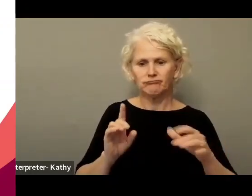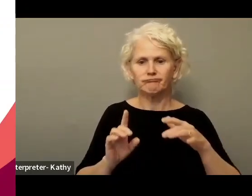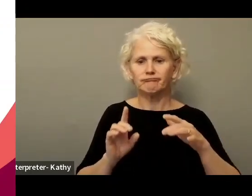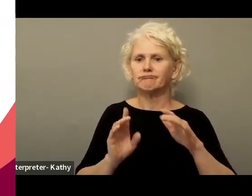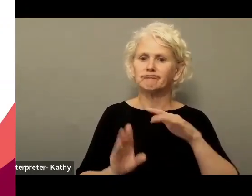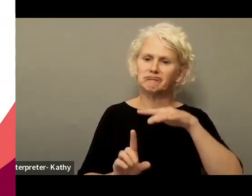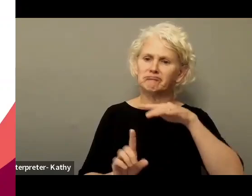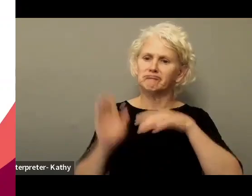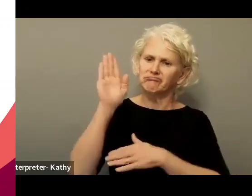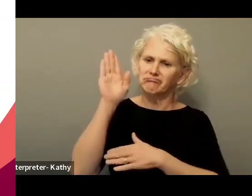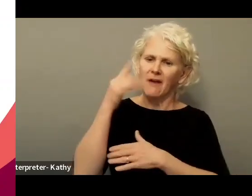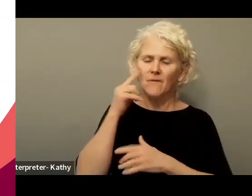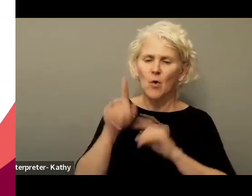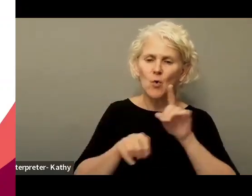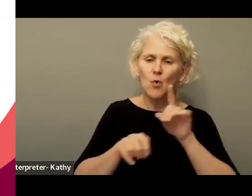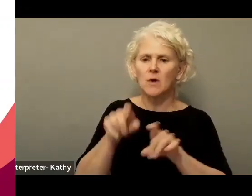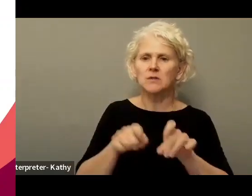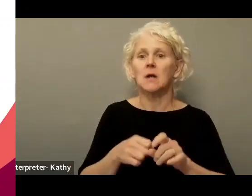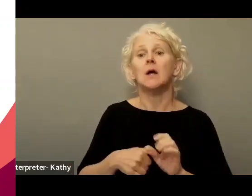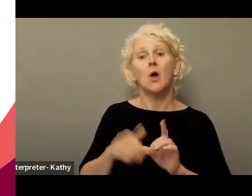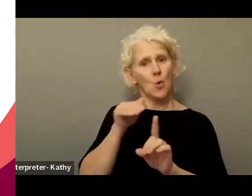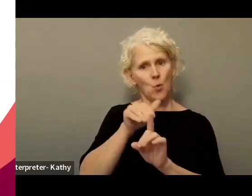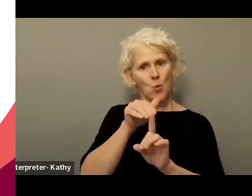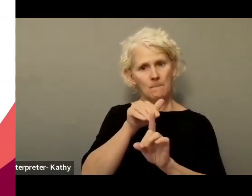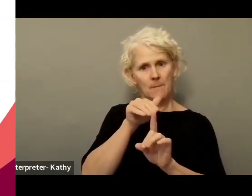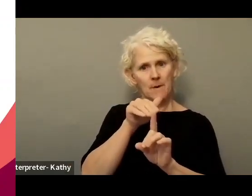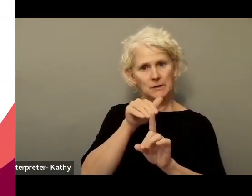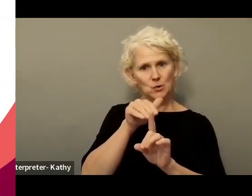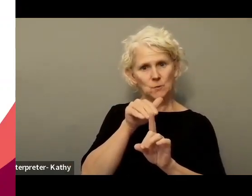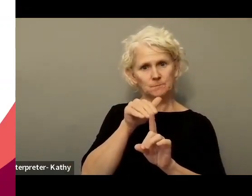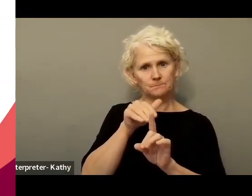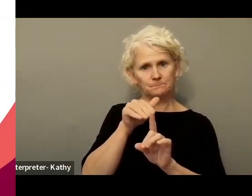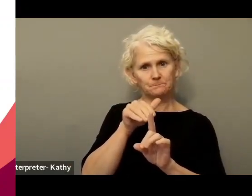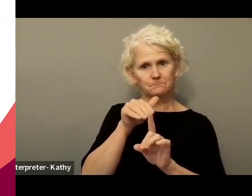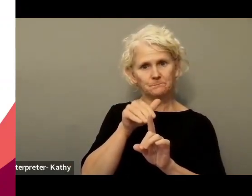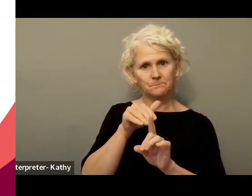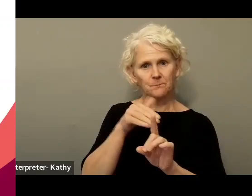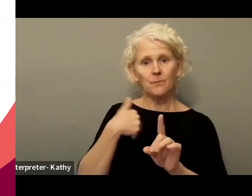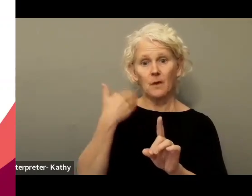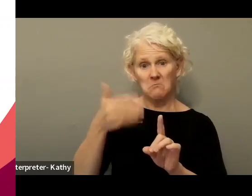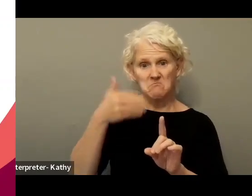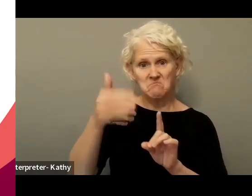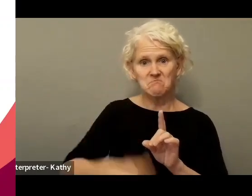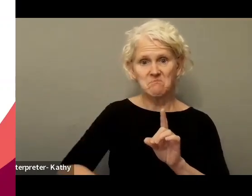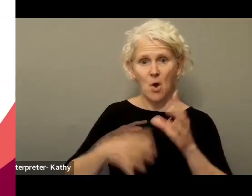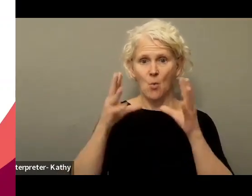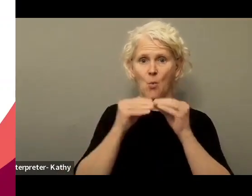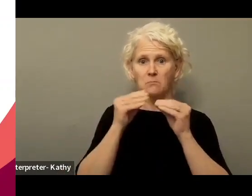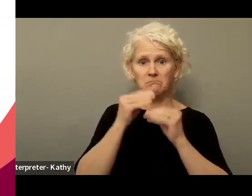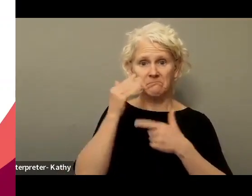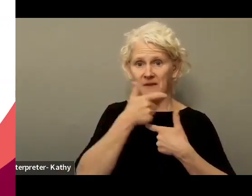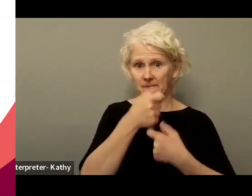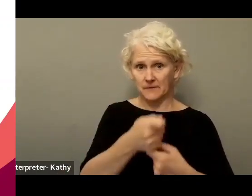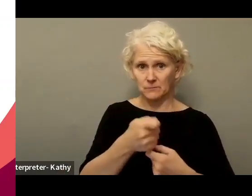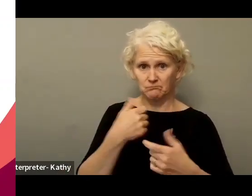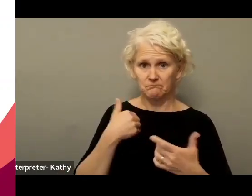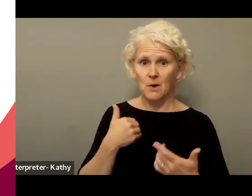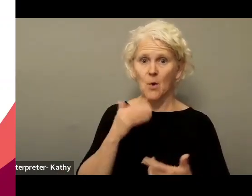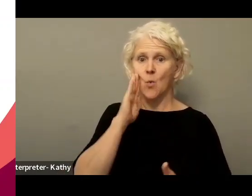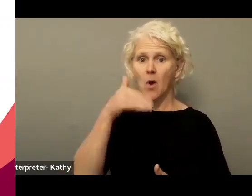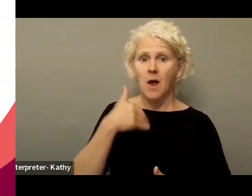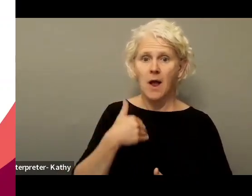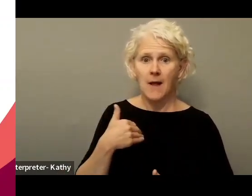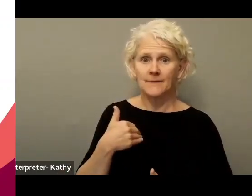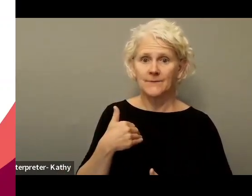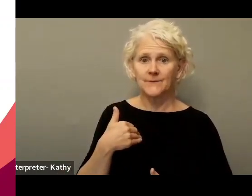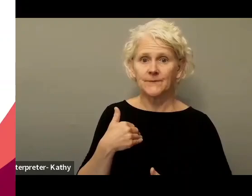now. Just a reminder for those of you, our upcoming webinars, if you're interested, we have ones coming up.